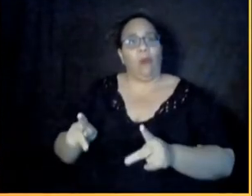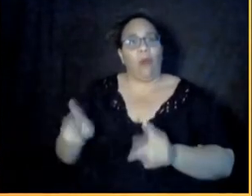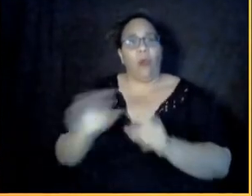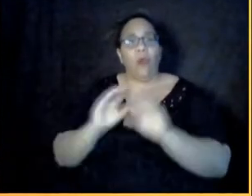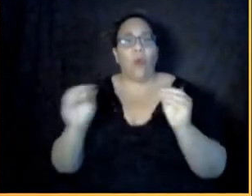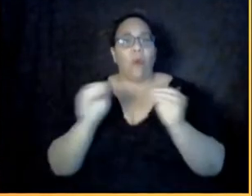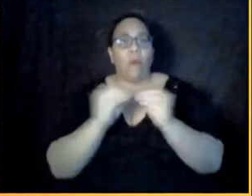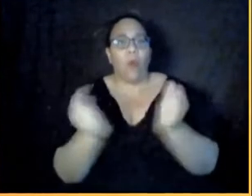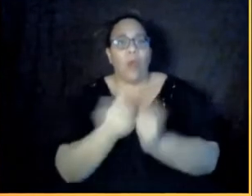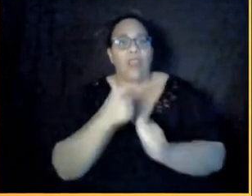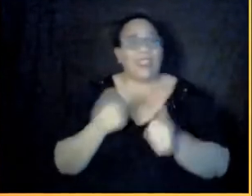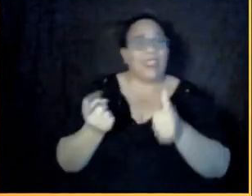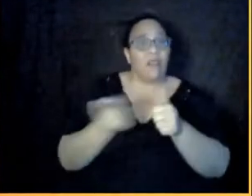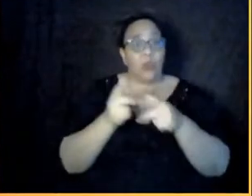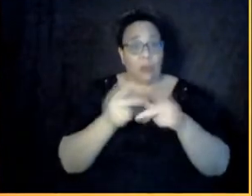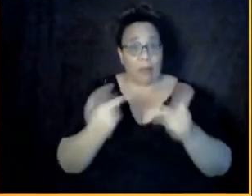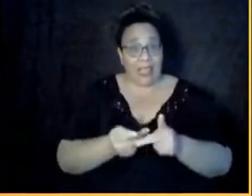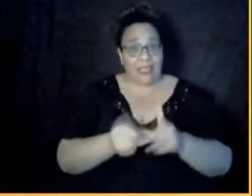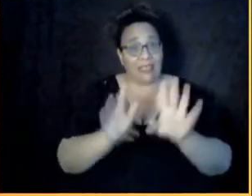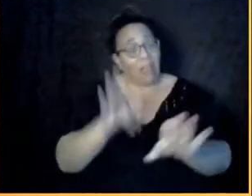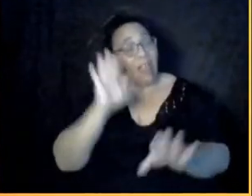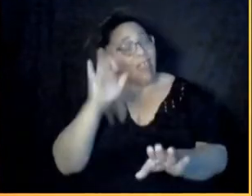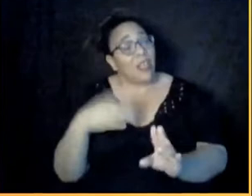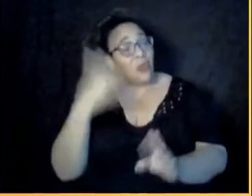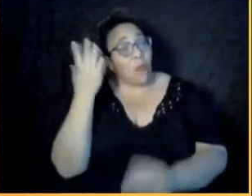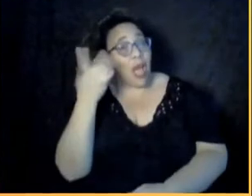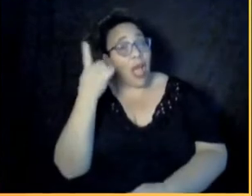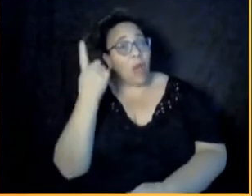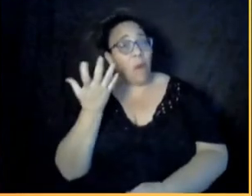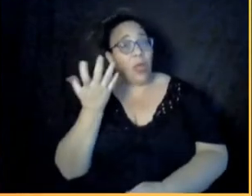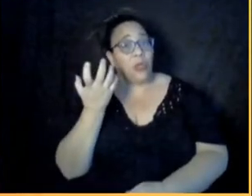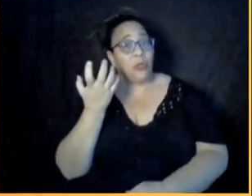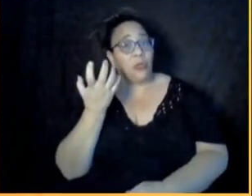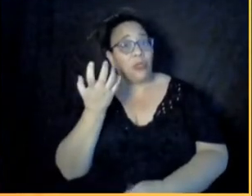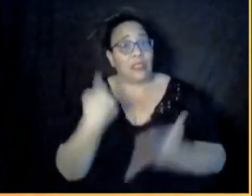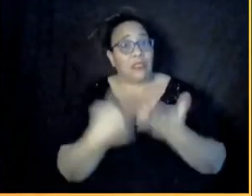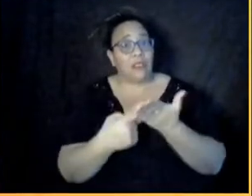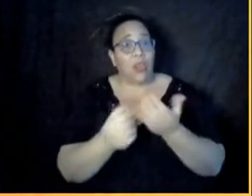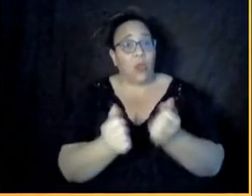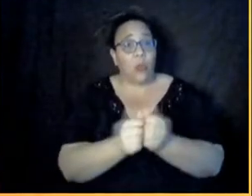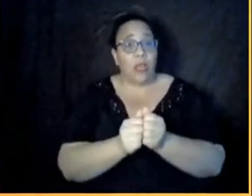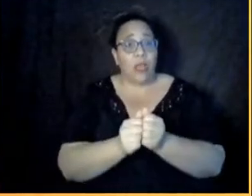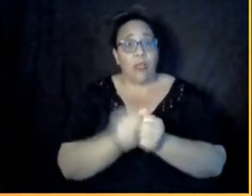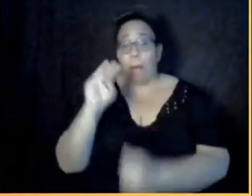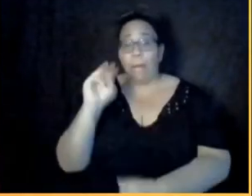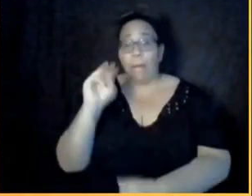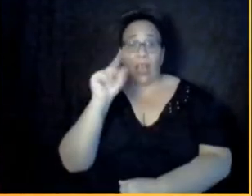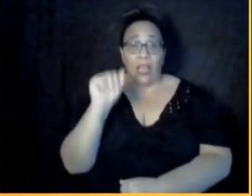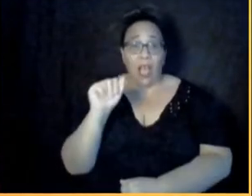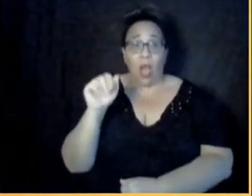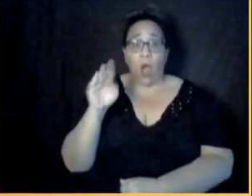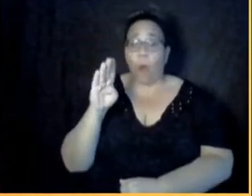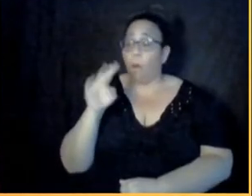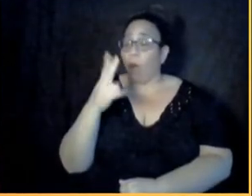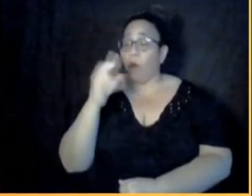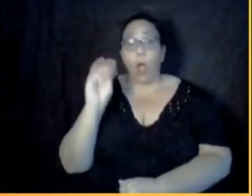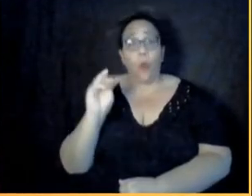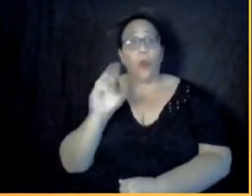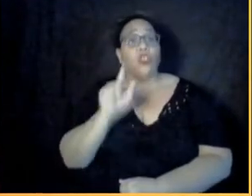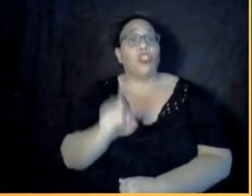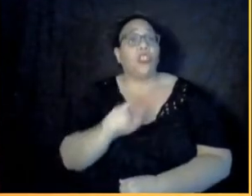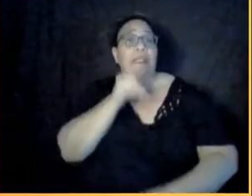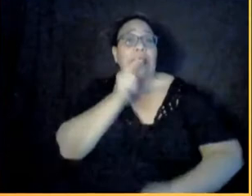with us in the first place. And that's why I wanted to speak tonight with Melania Brown, who is the sister of